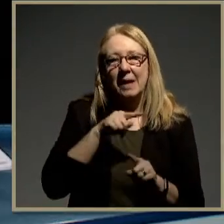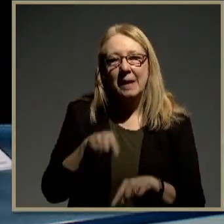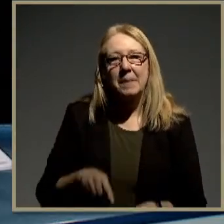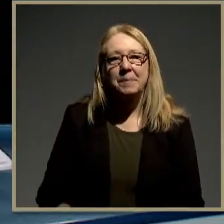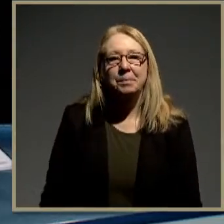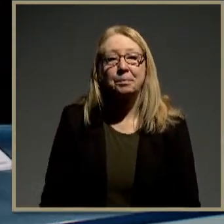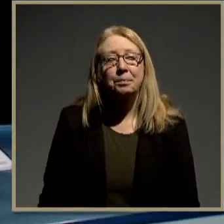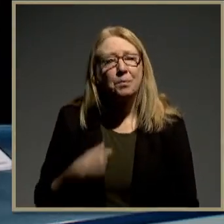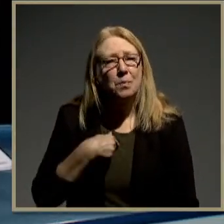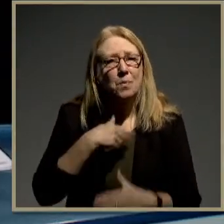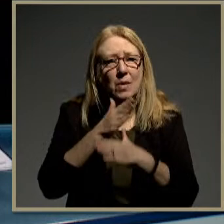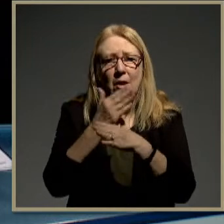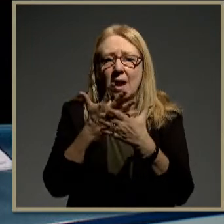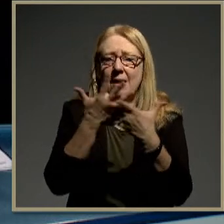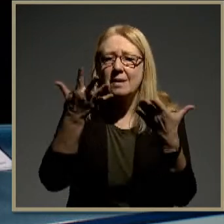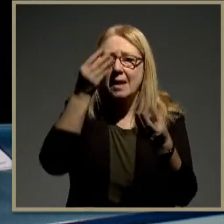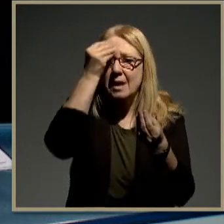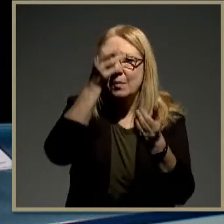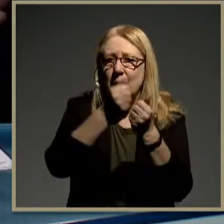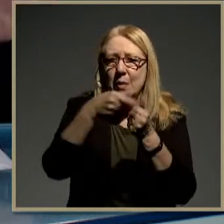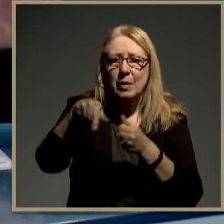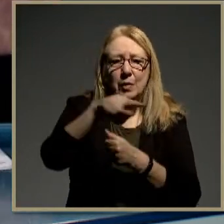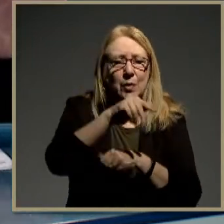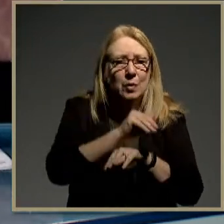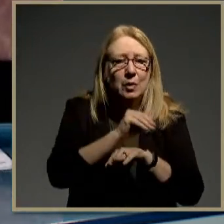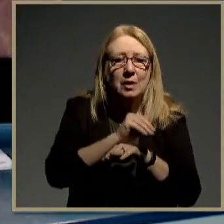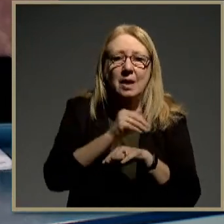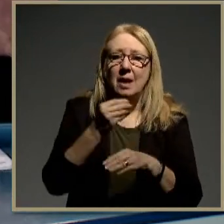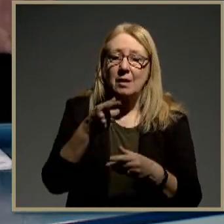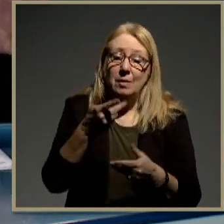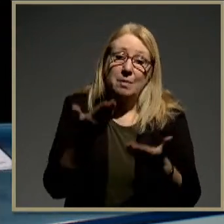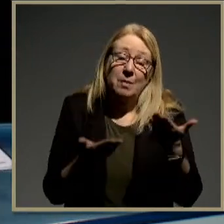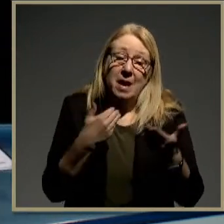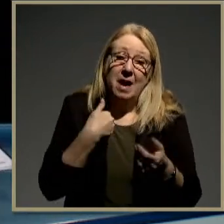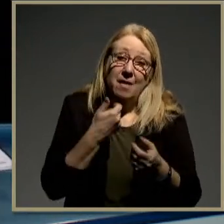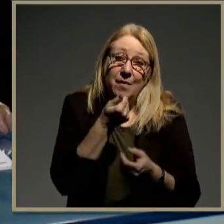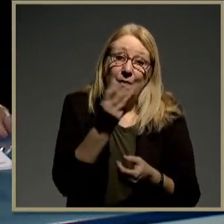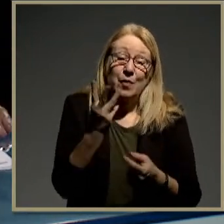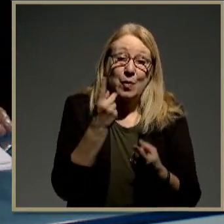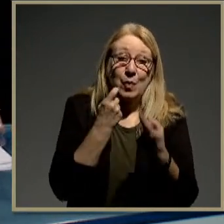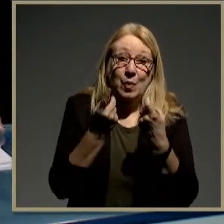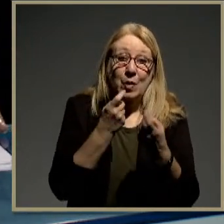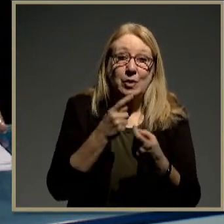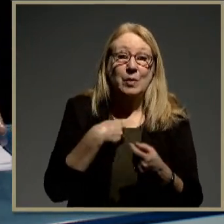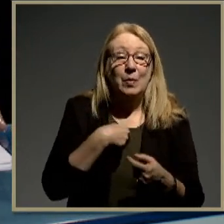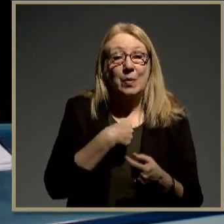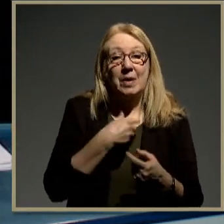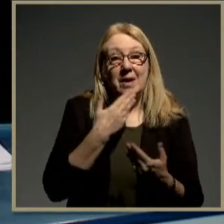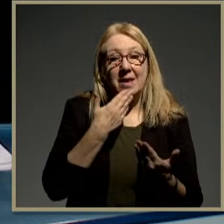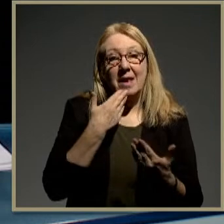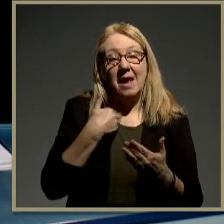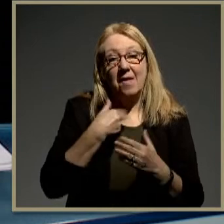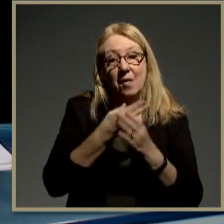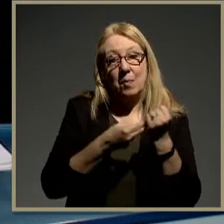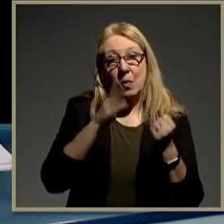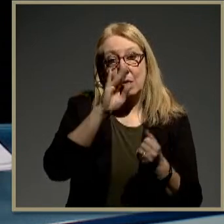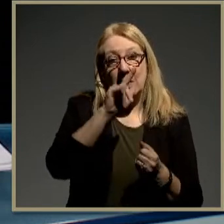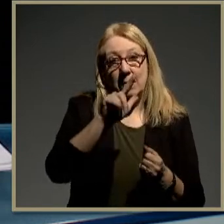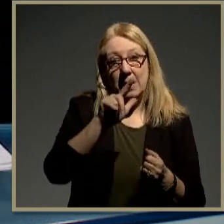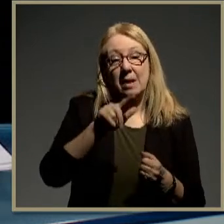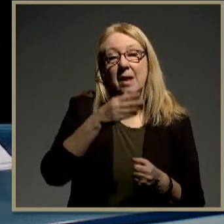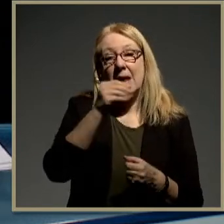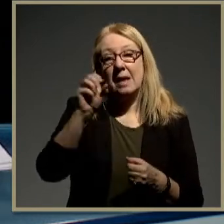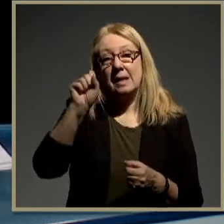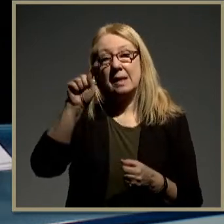We've shared a lot with you this evening, and you probably have a few questions. We're thankful to have both Bill Lewick and